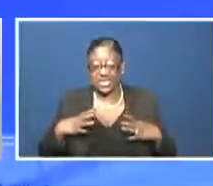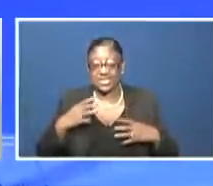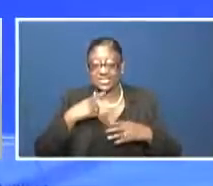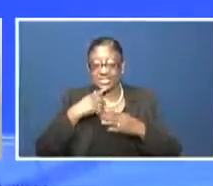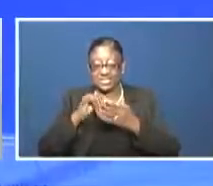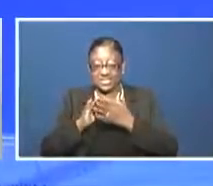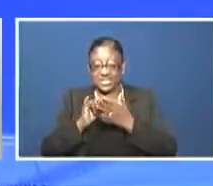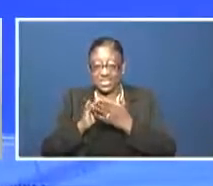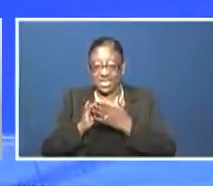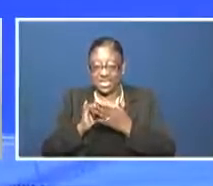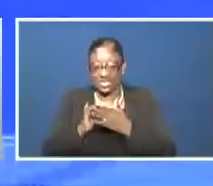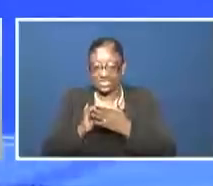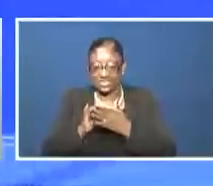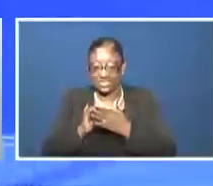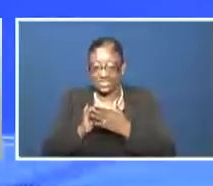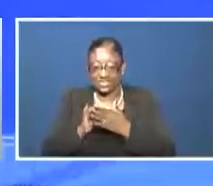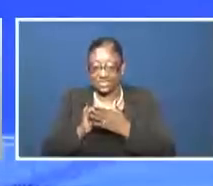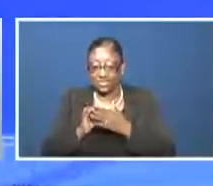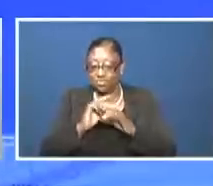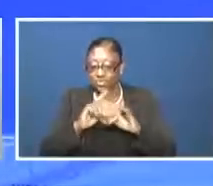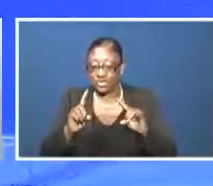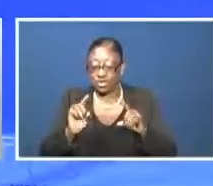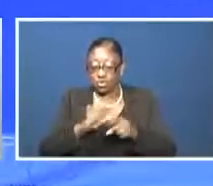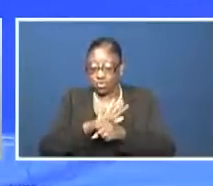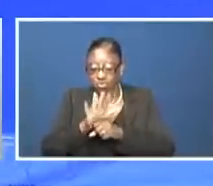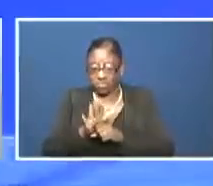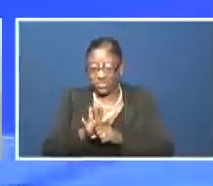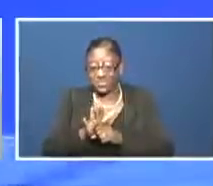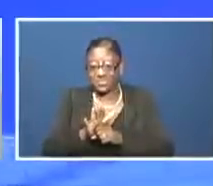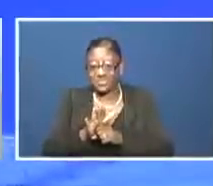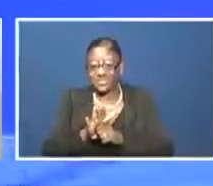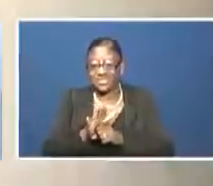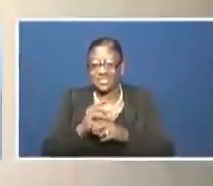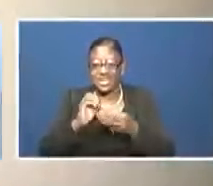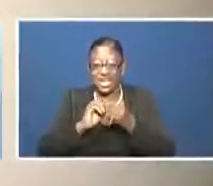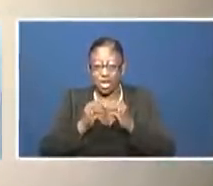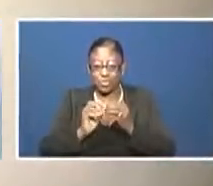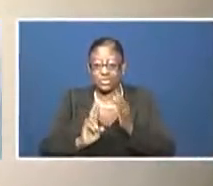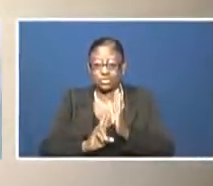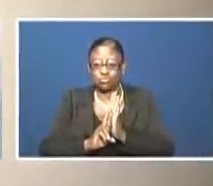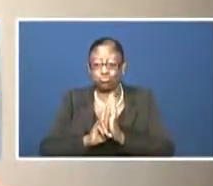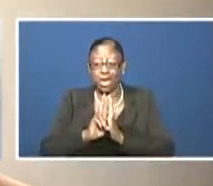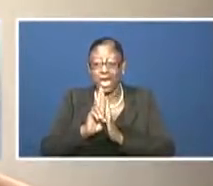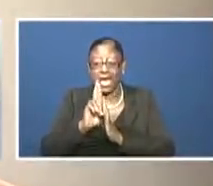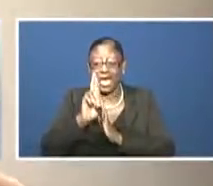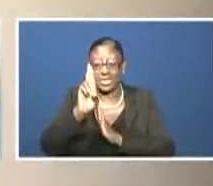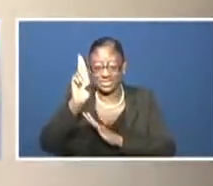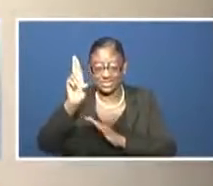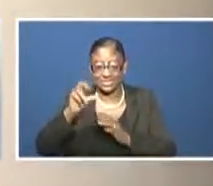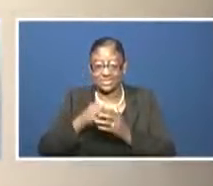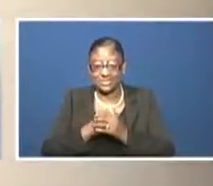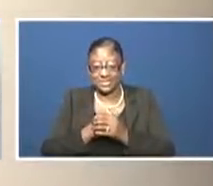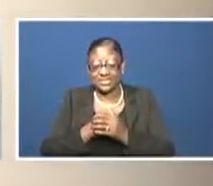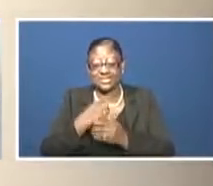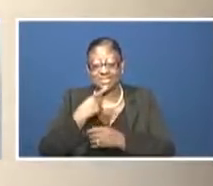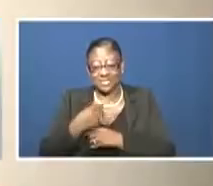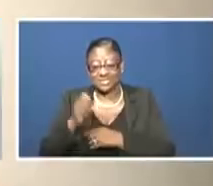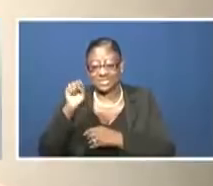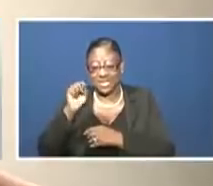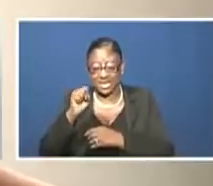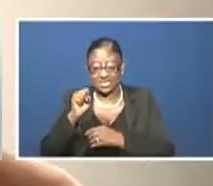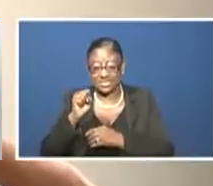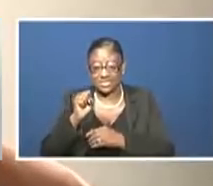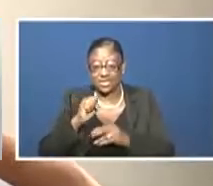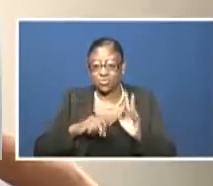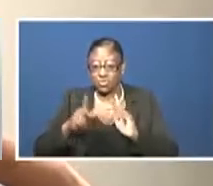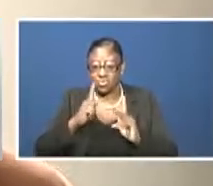usual, COVID-19 cases will again rise. There may be an increase in cases because of the transmissibility, and people are loath